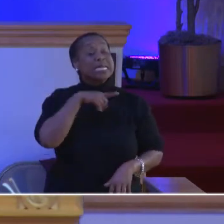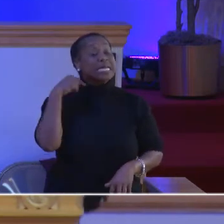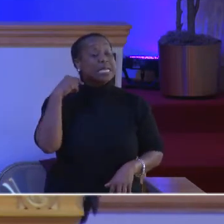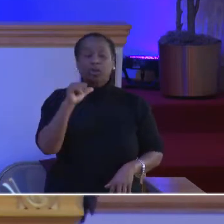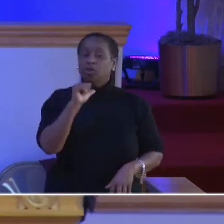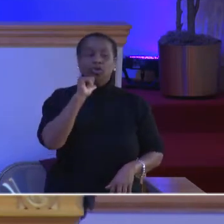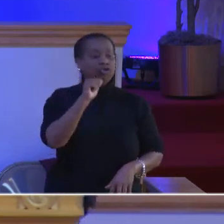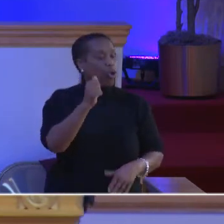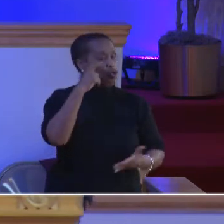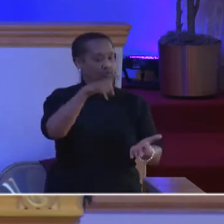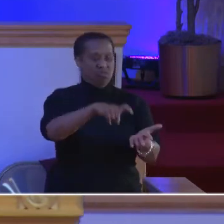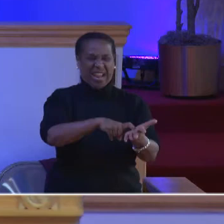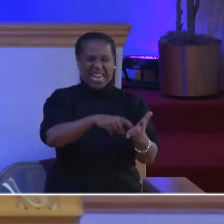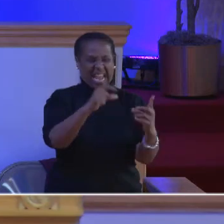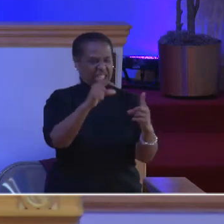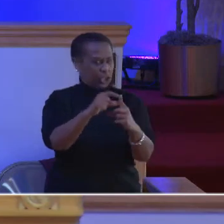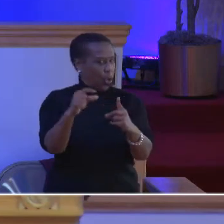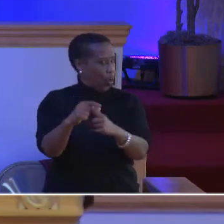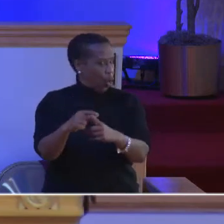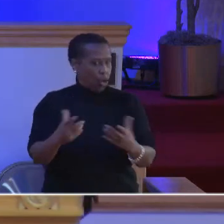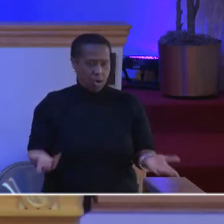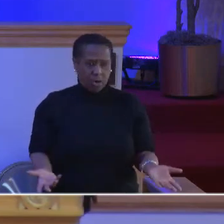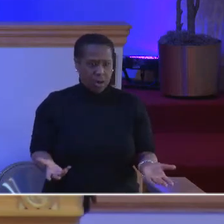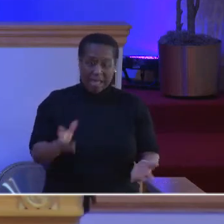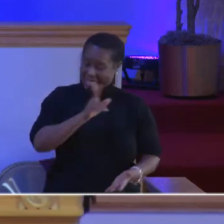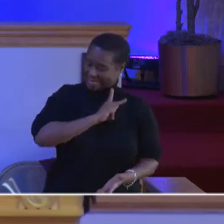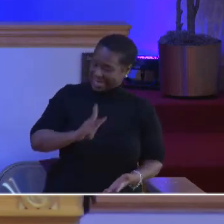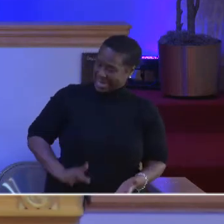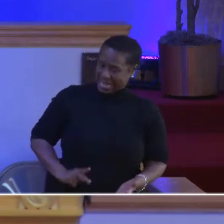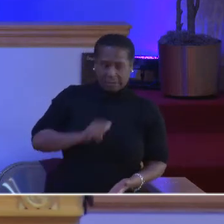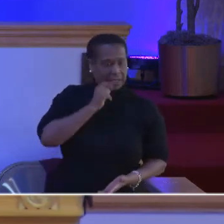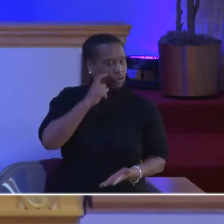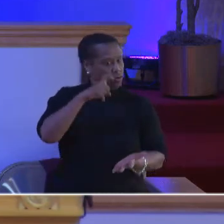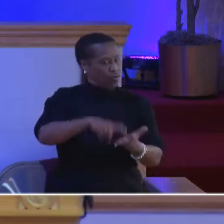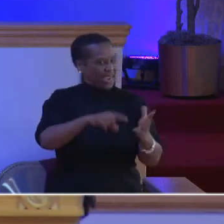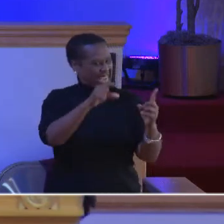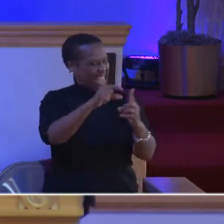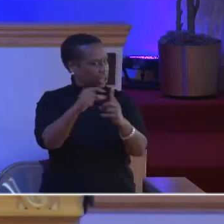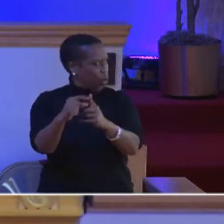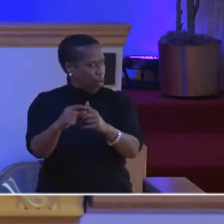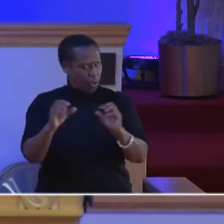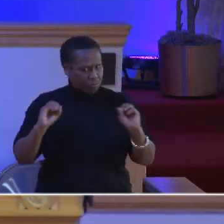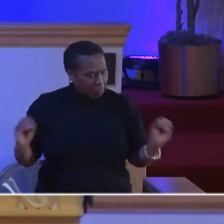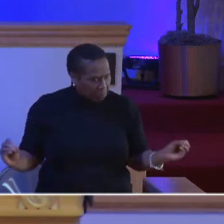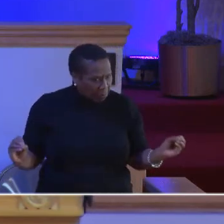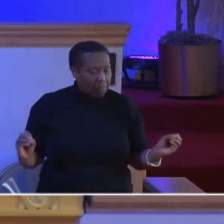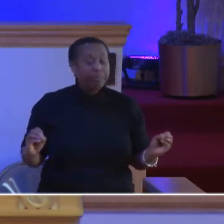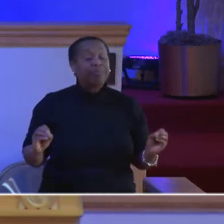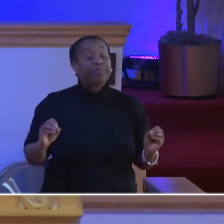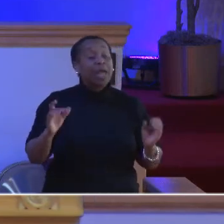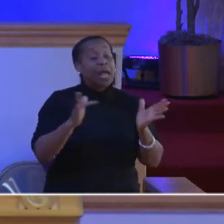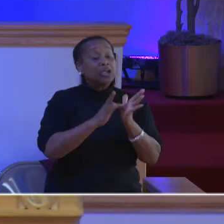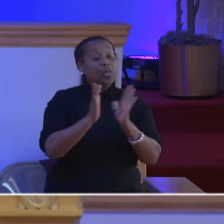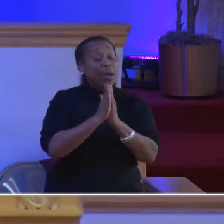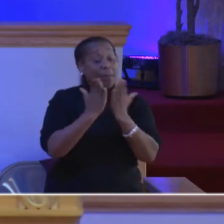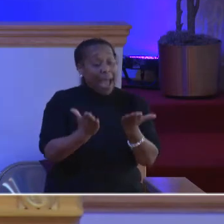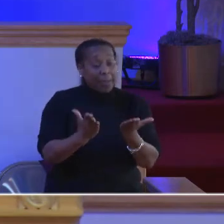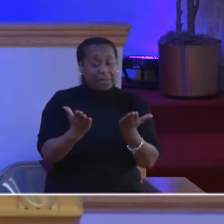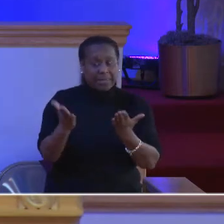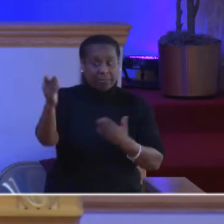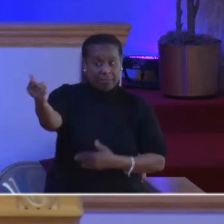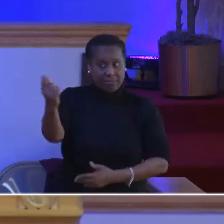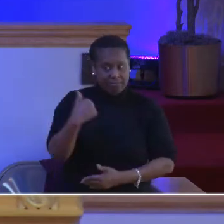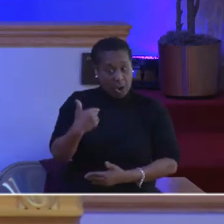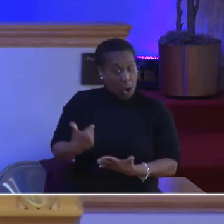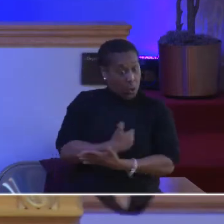even recognize the word, nor does the king. And so the Bible says that when a new king